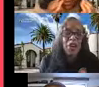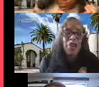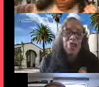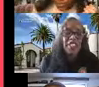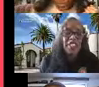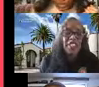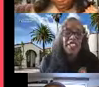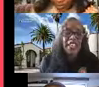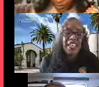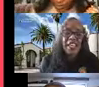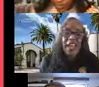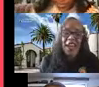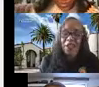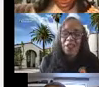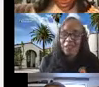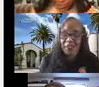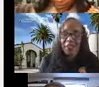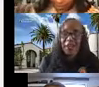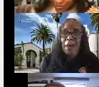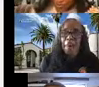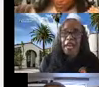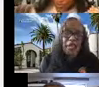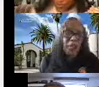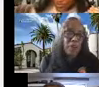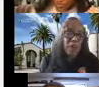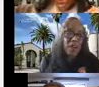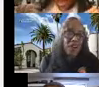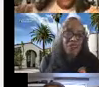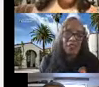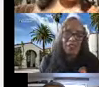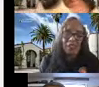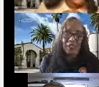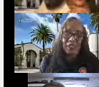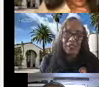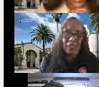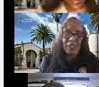James Brown once said, say it loud, I'm Black and I'm proud.